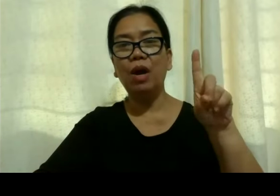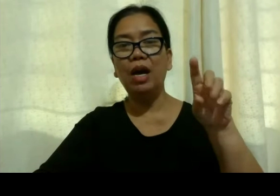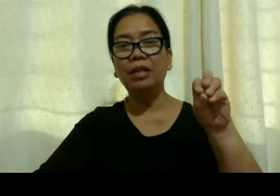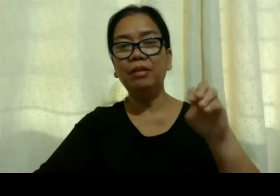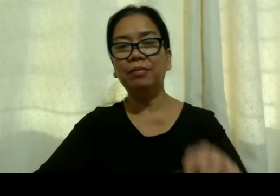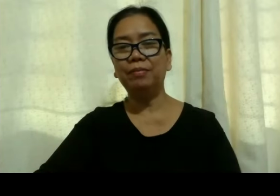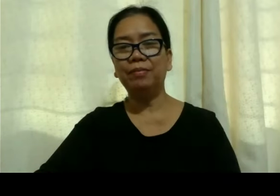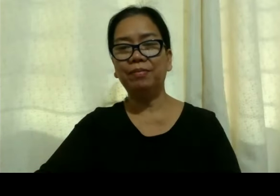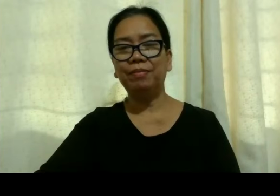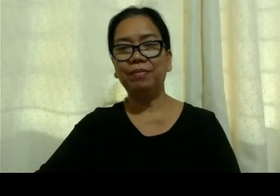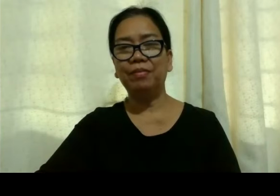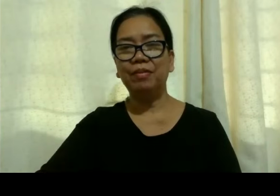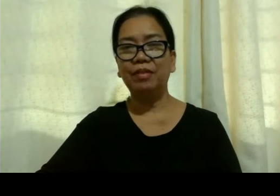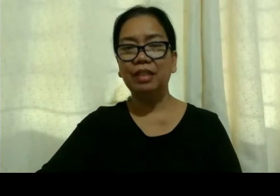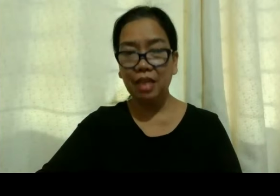5, 4, 3, 2, 1.